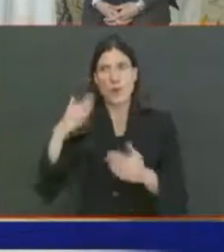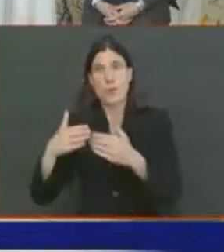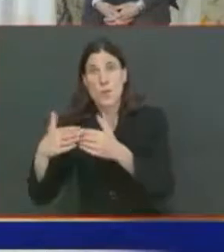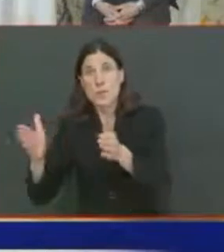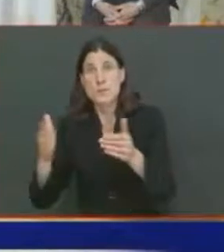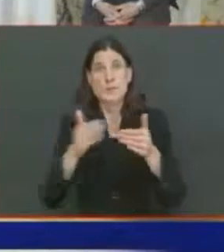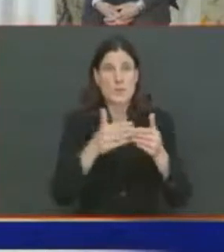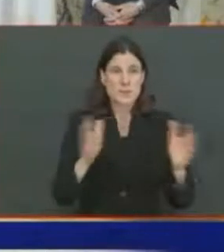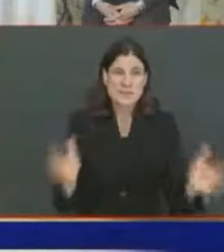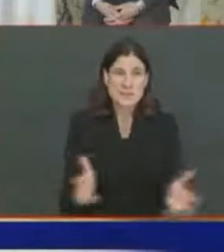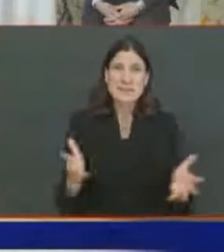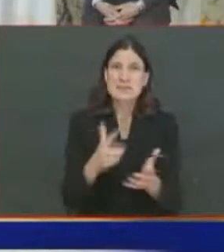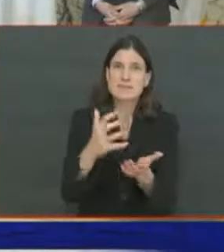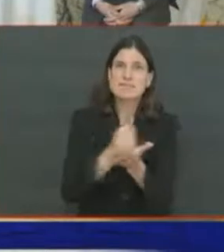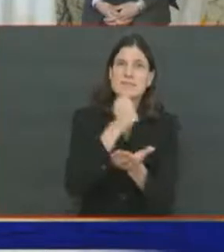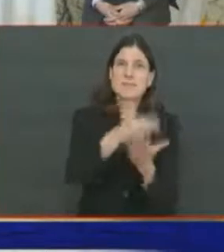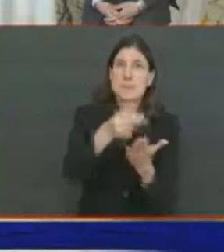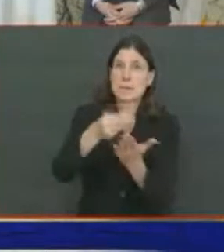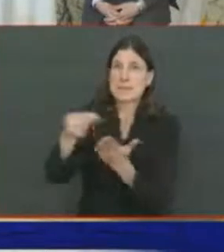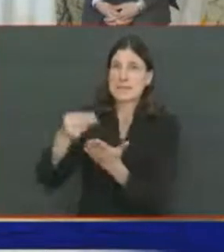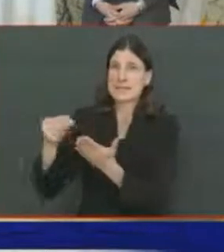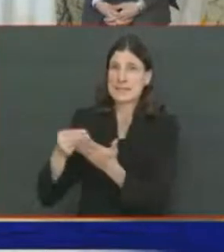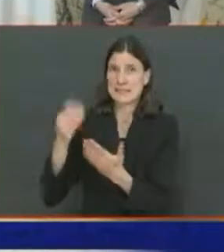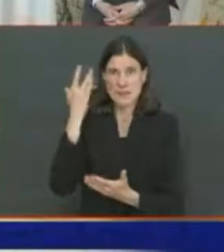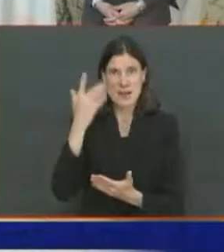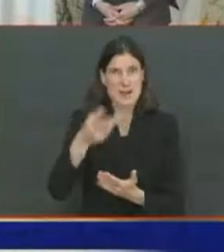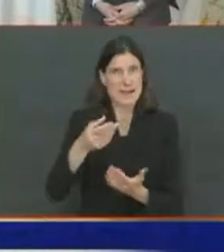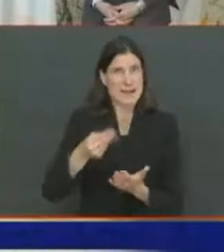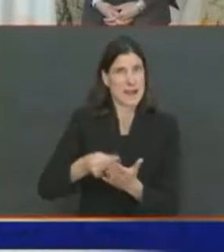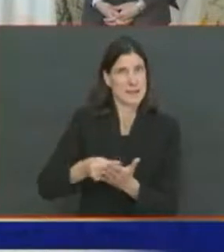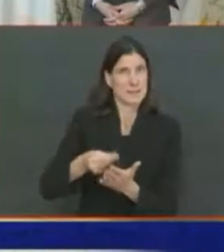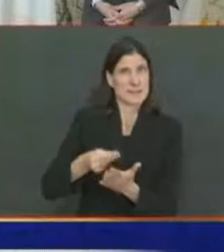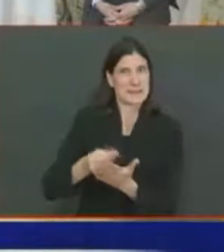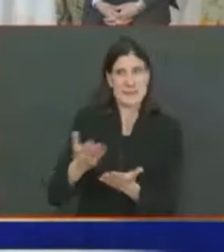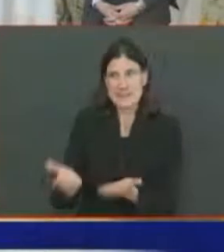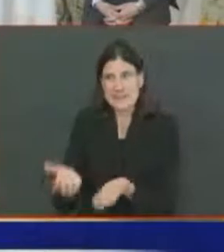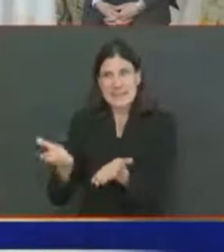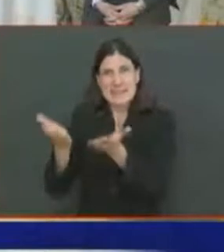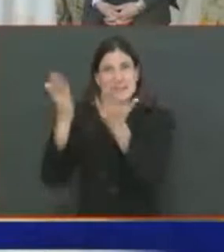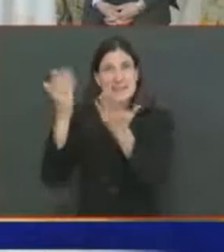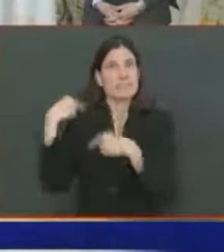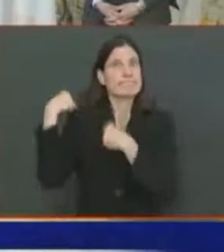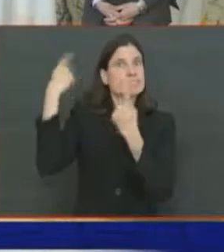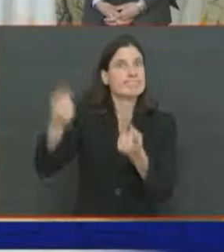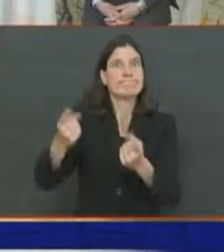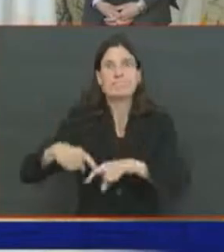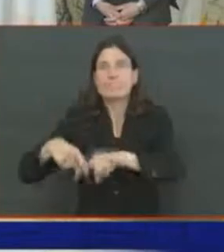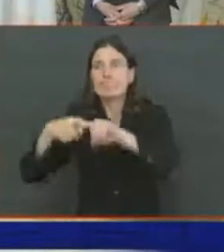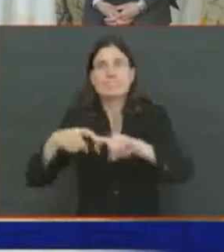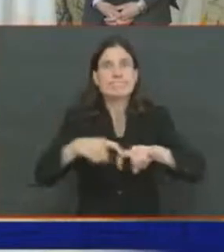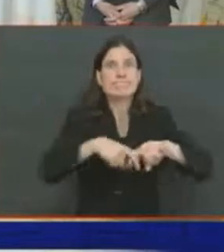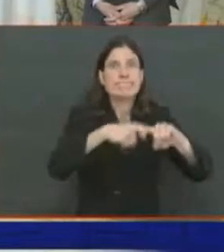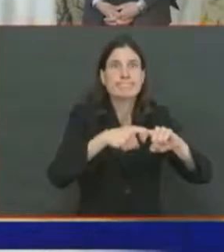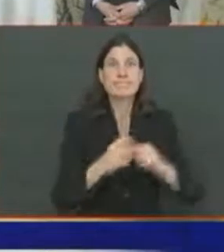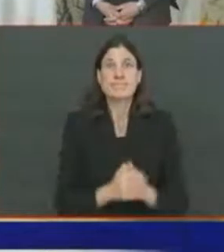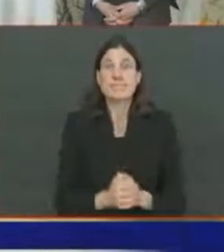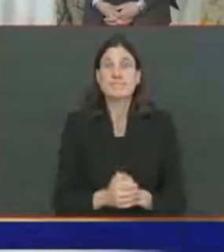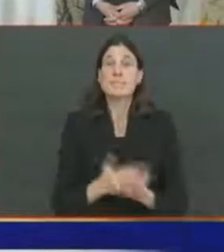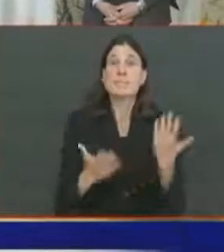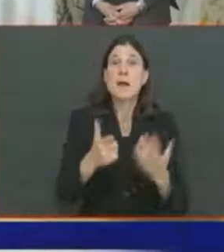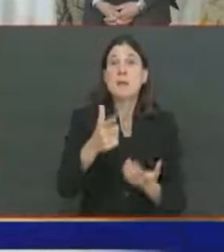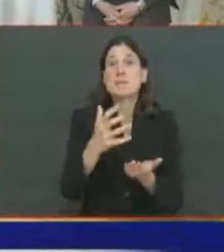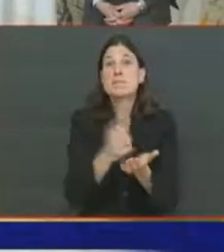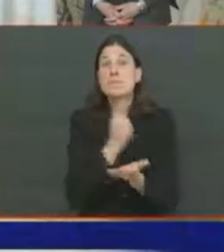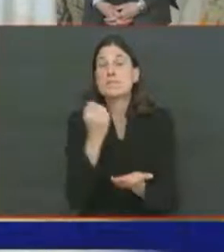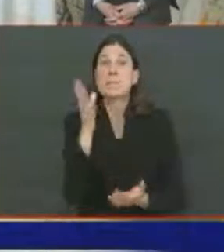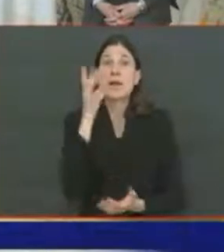some money in your pocket to spend, maybe go get your mom a gift for Mother's Day, but let's go ahead and think about getting back out